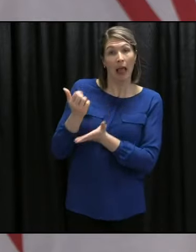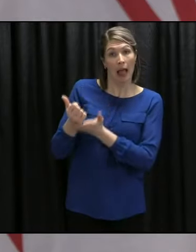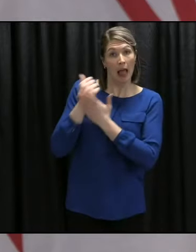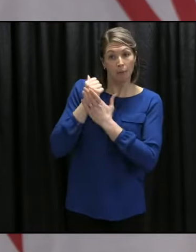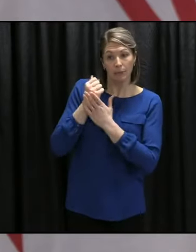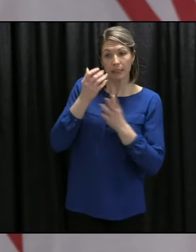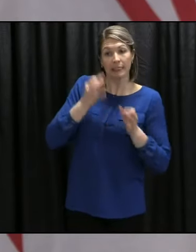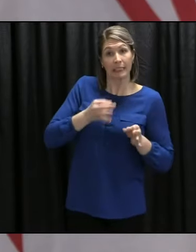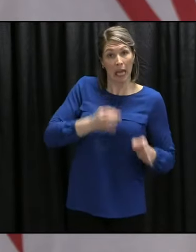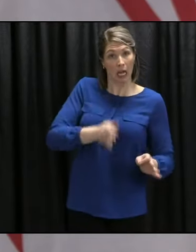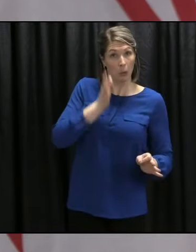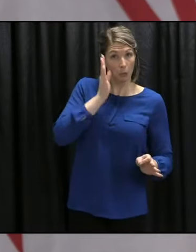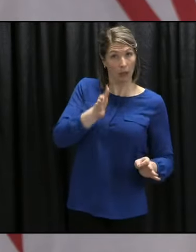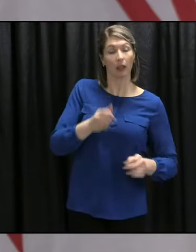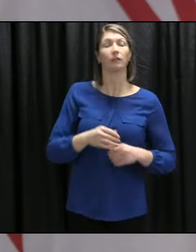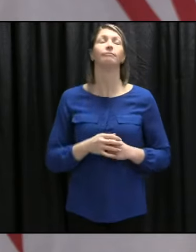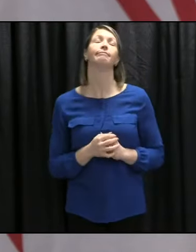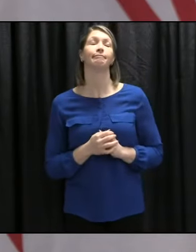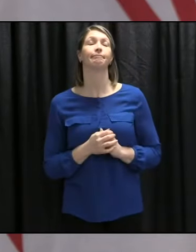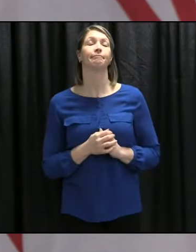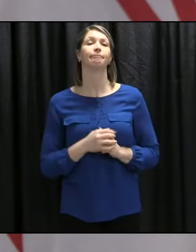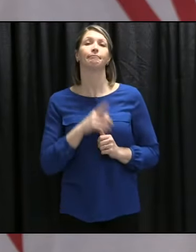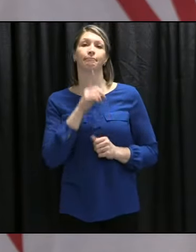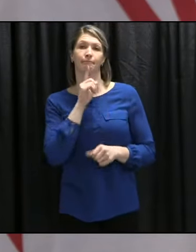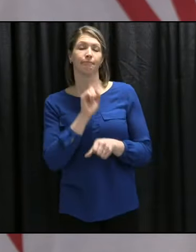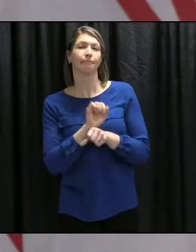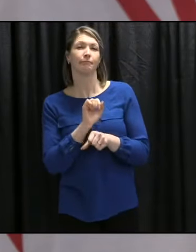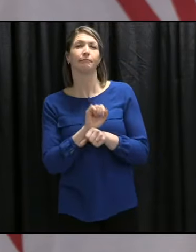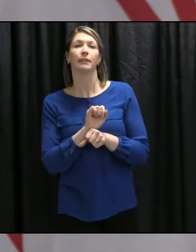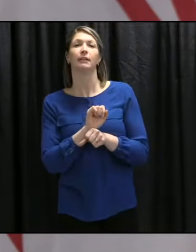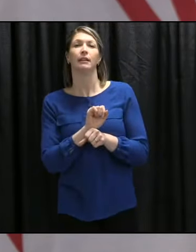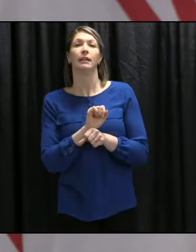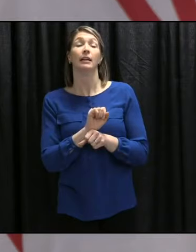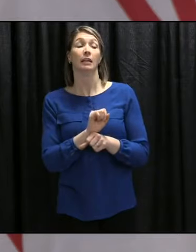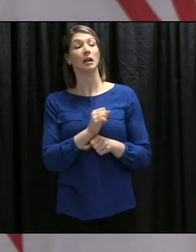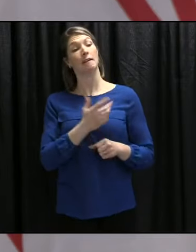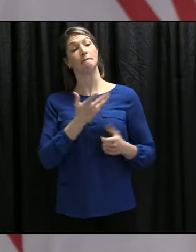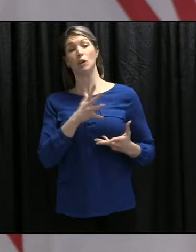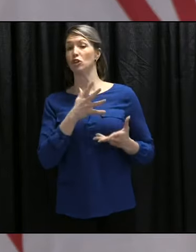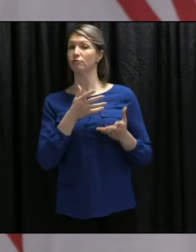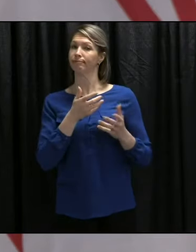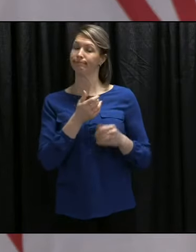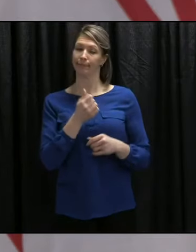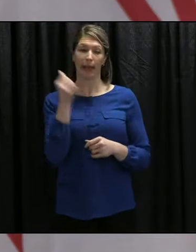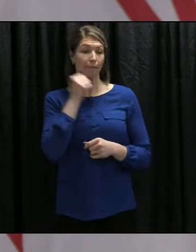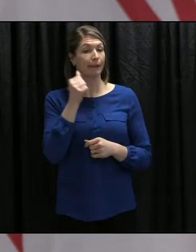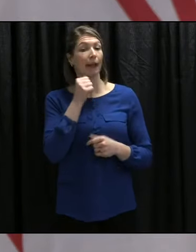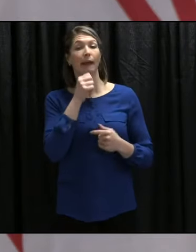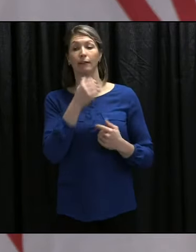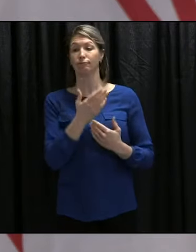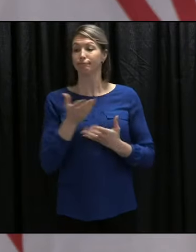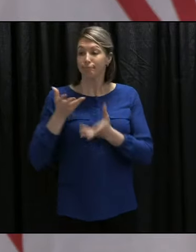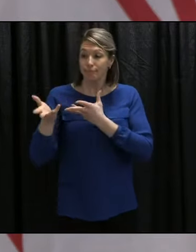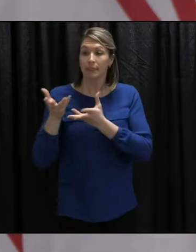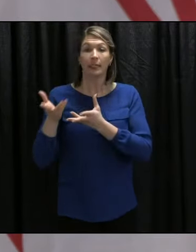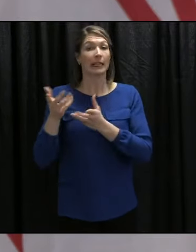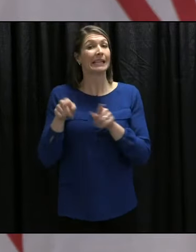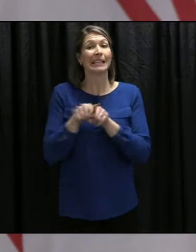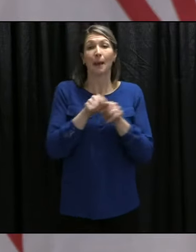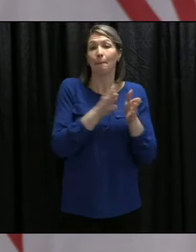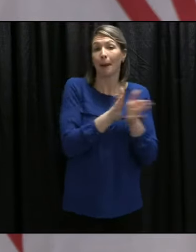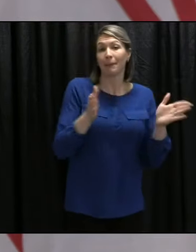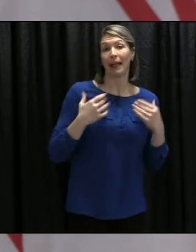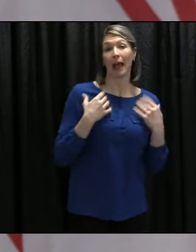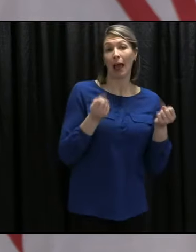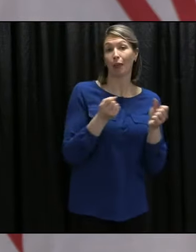has made some public comments on this. And I think right now we've had success as we dealt with the public health crisis and the